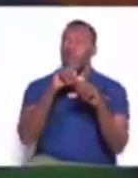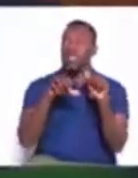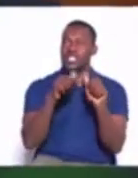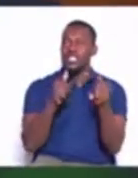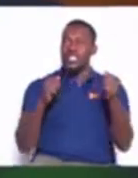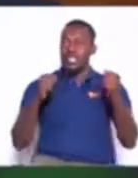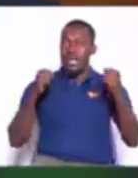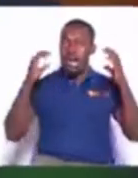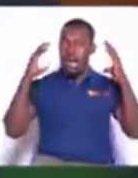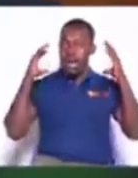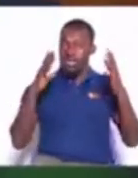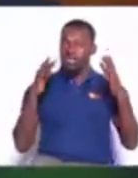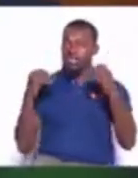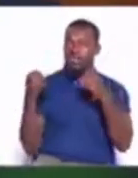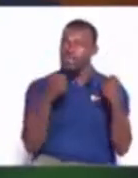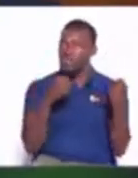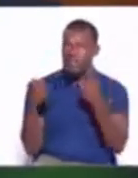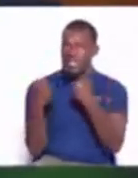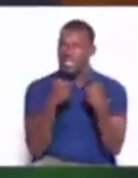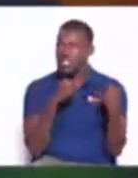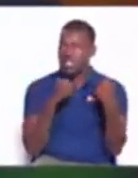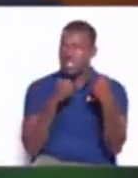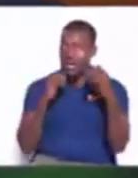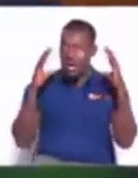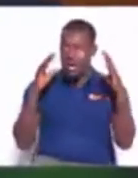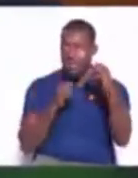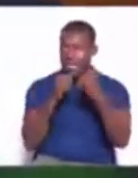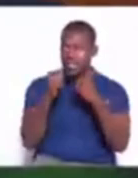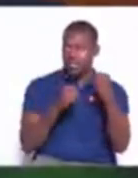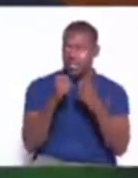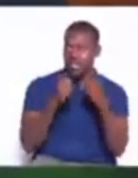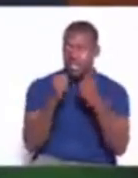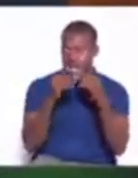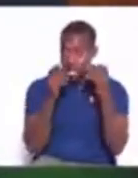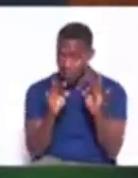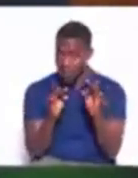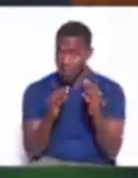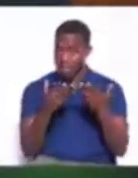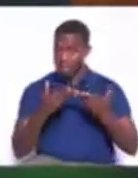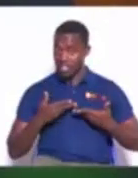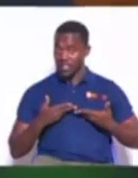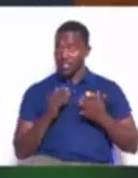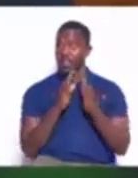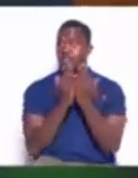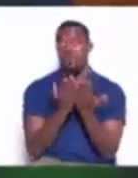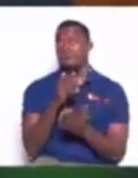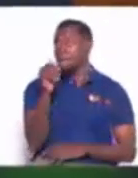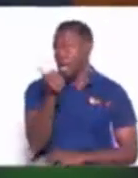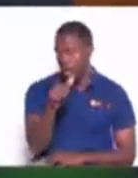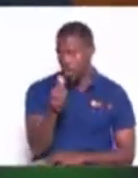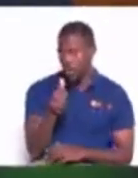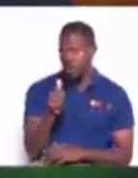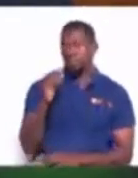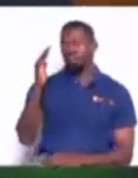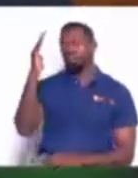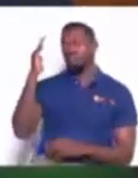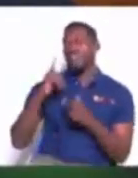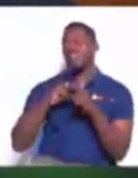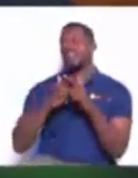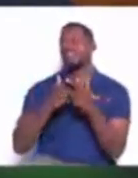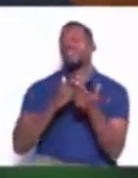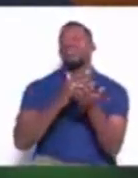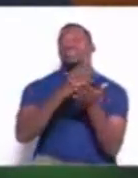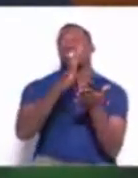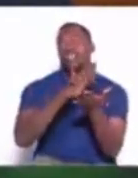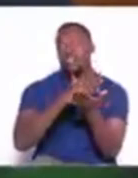as I've told many of you, when I first became a seeking Bible student and was studying